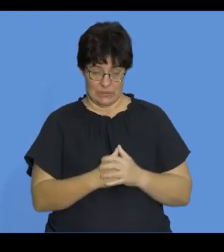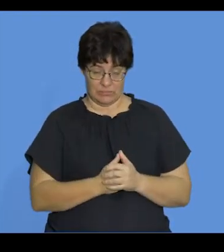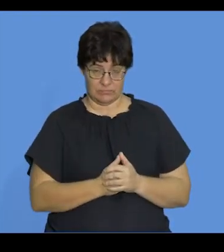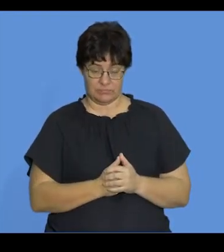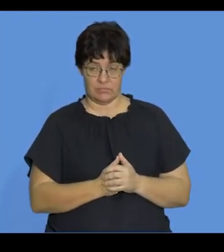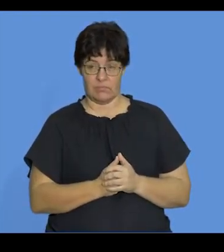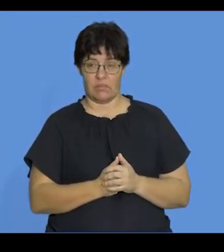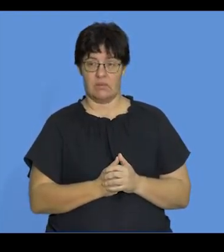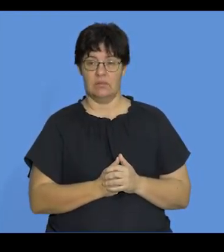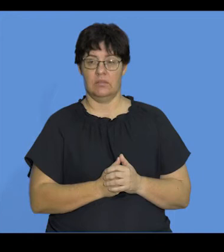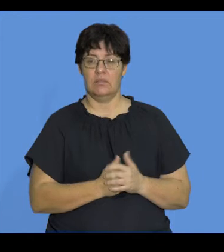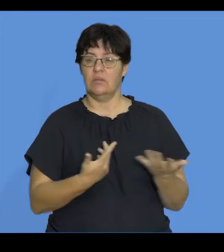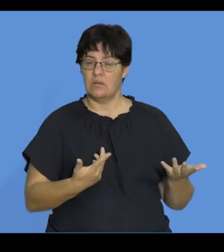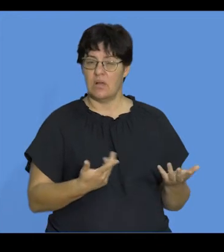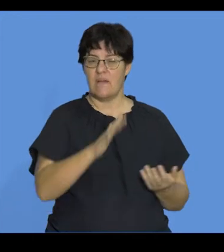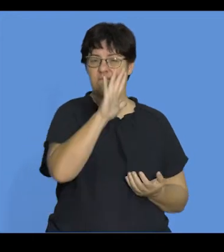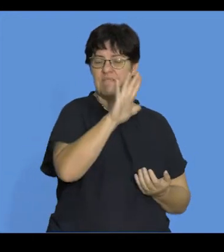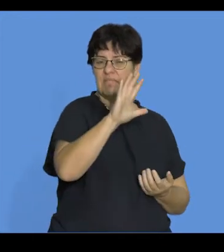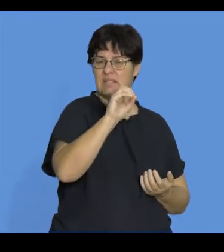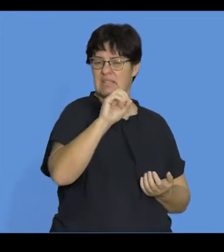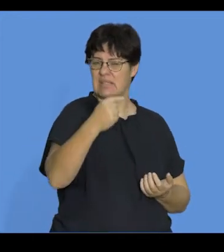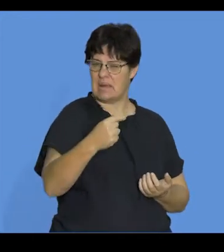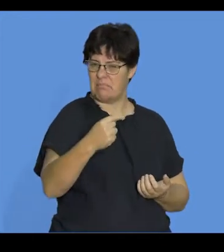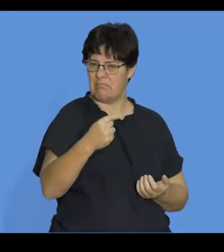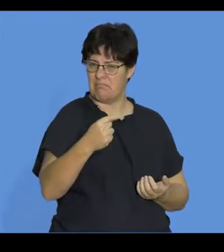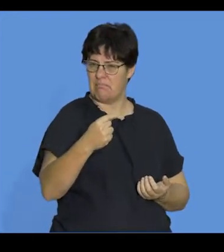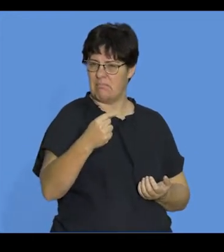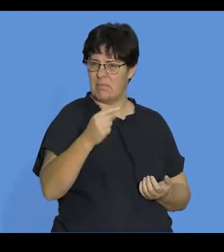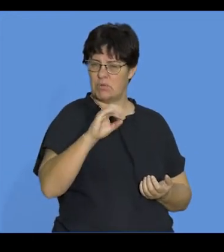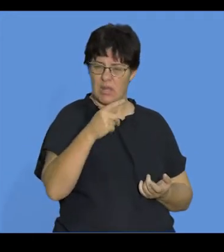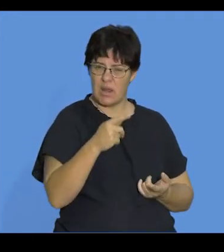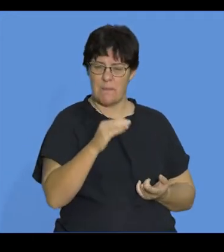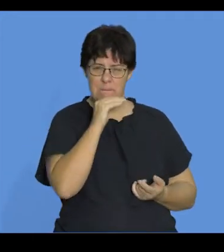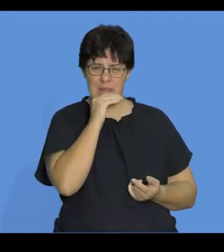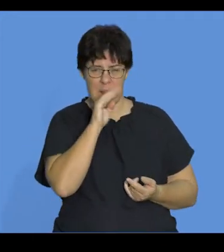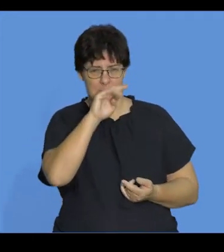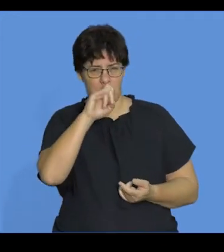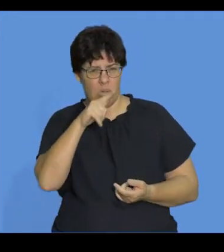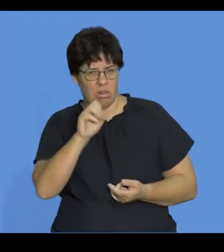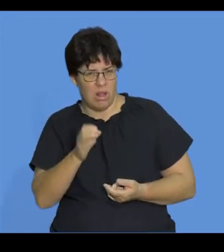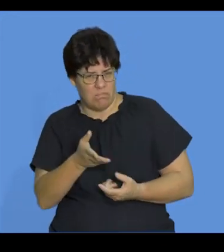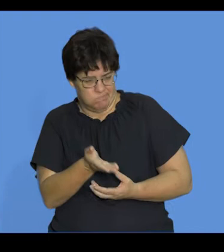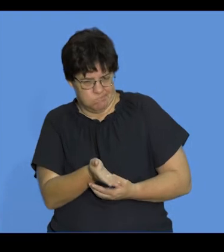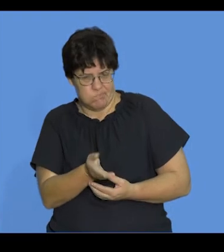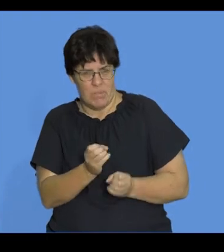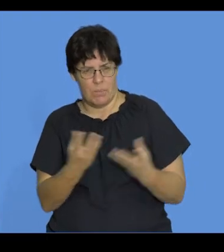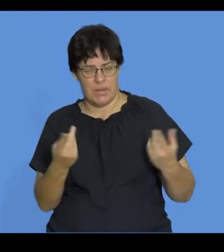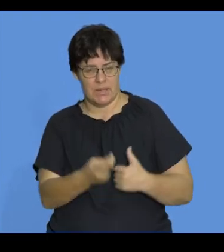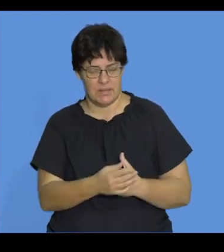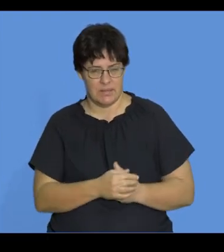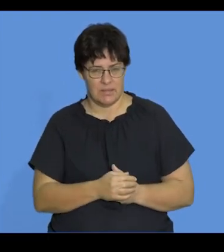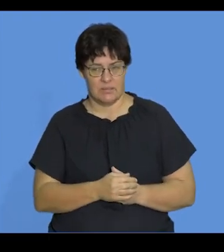we ask ourselves, how many moles are present in 50 grams of butane, right? So we know